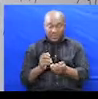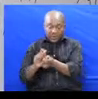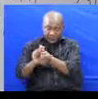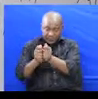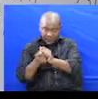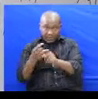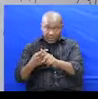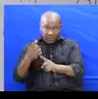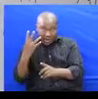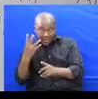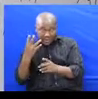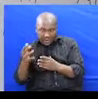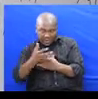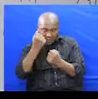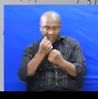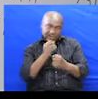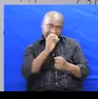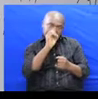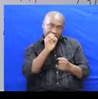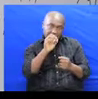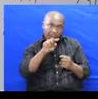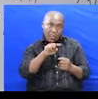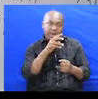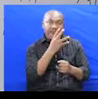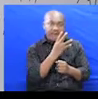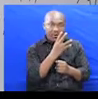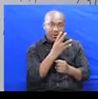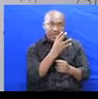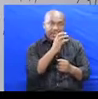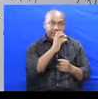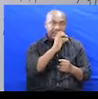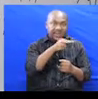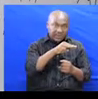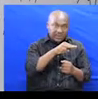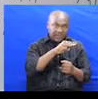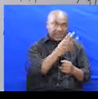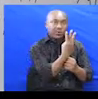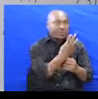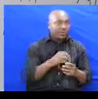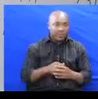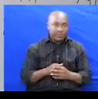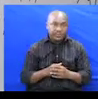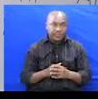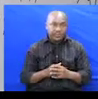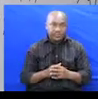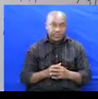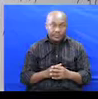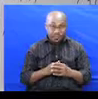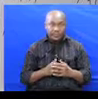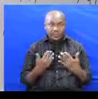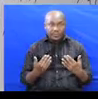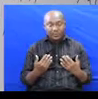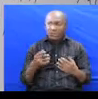are going to get 0.4 decimeter cubic. You're going to get 0.4 decimeter cubic. Some, they